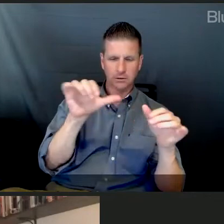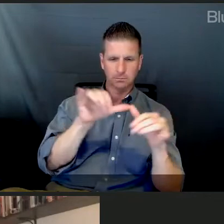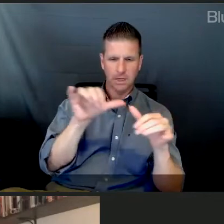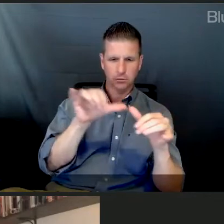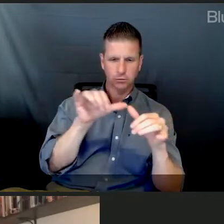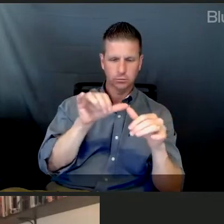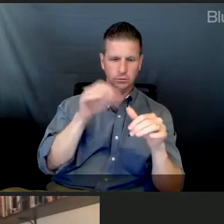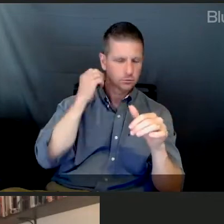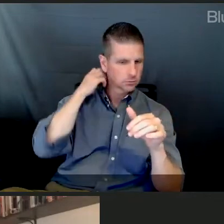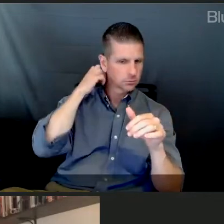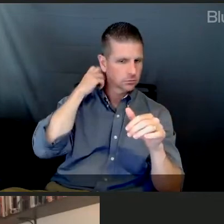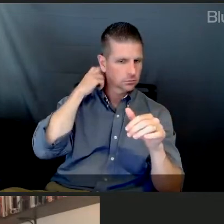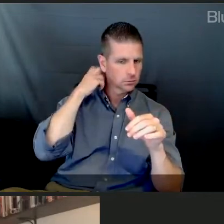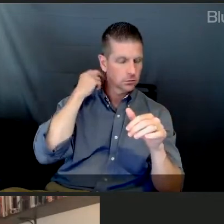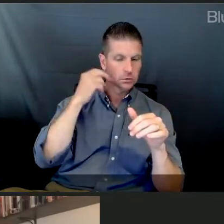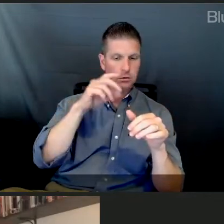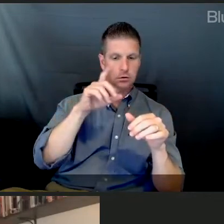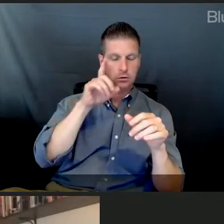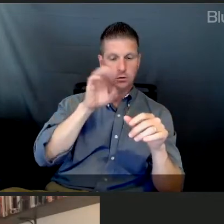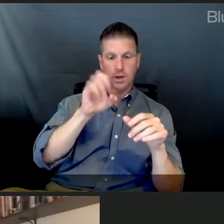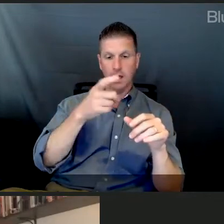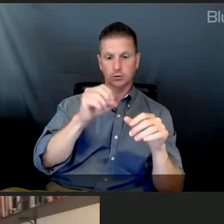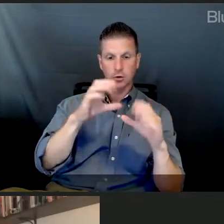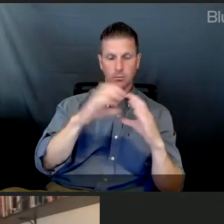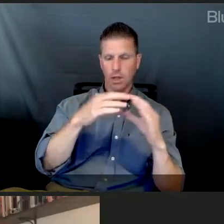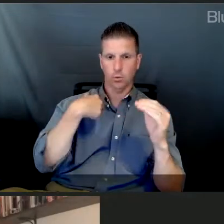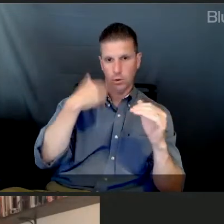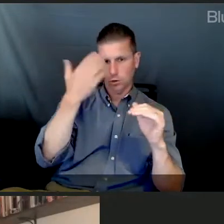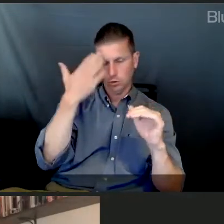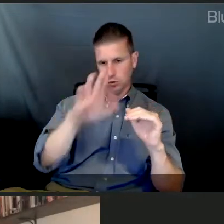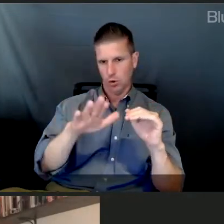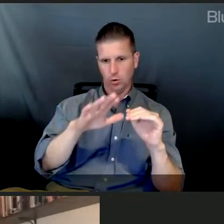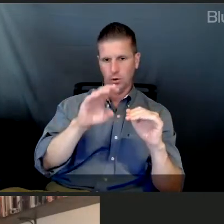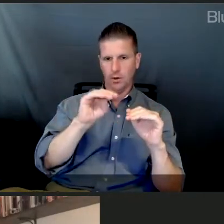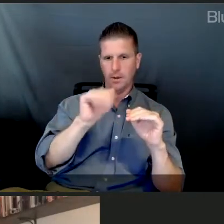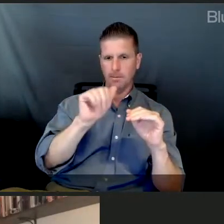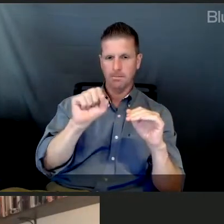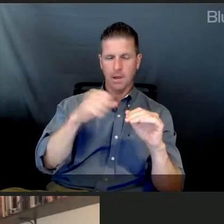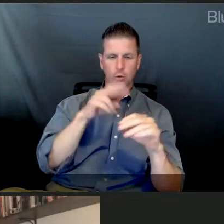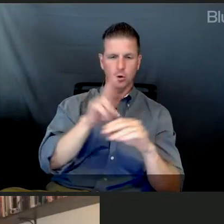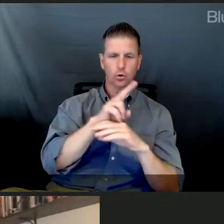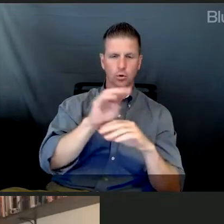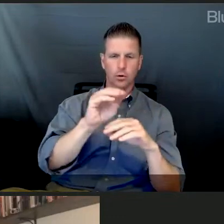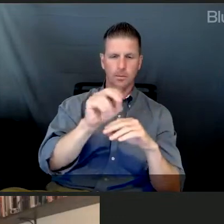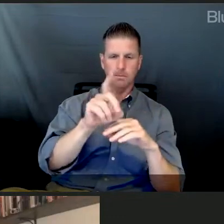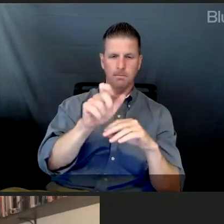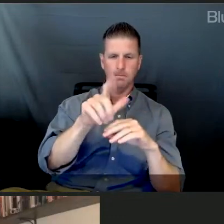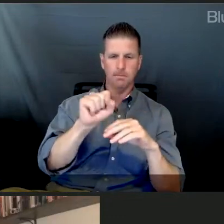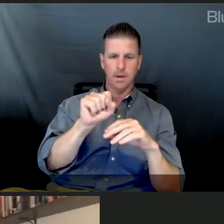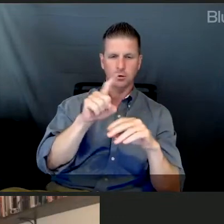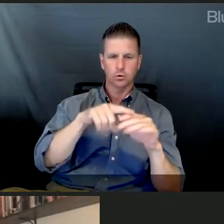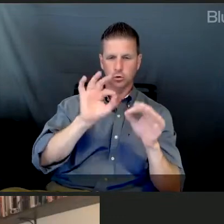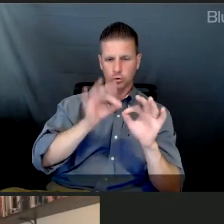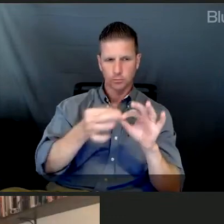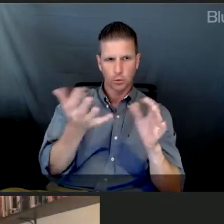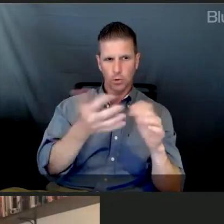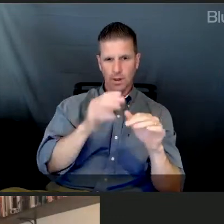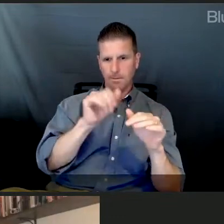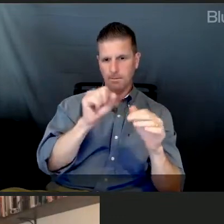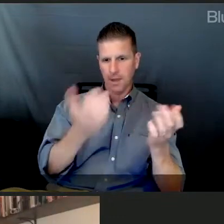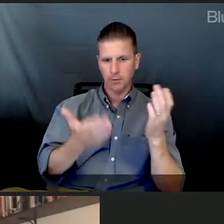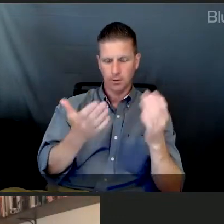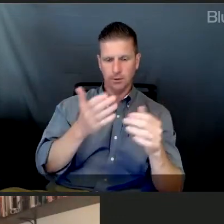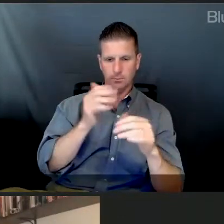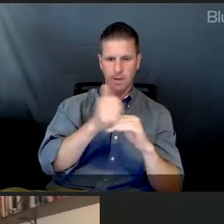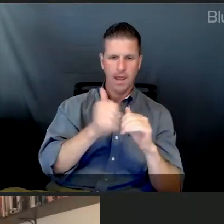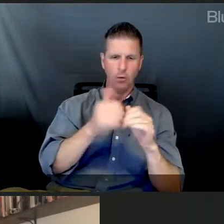so for a lot of exoplanets, we don't actually know their masses. We use models to interpret what their mass might be based on, like, how bright